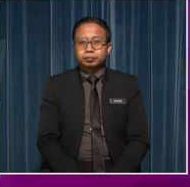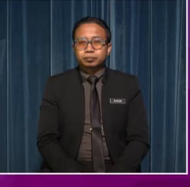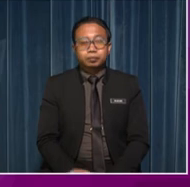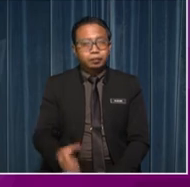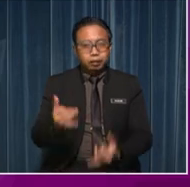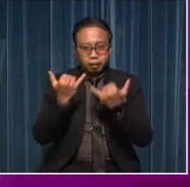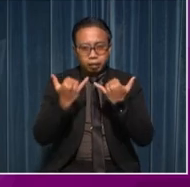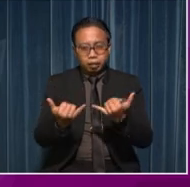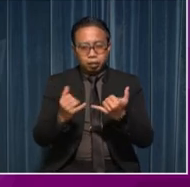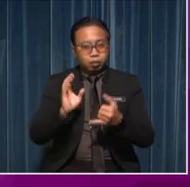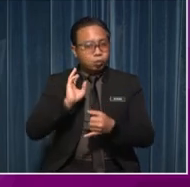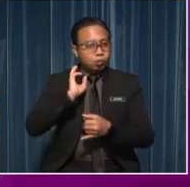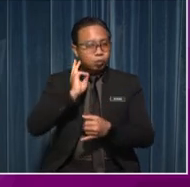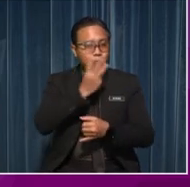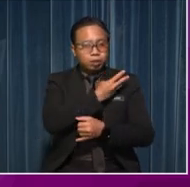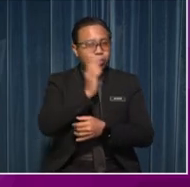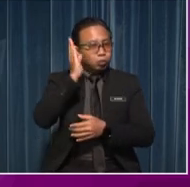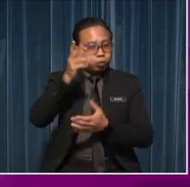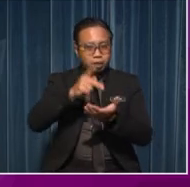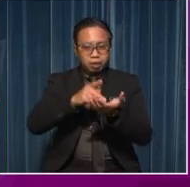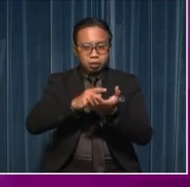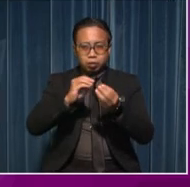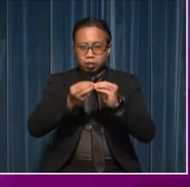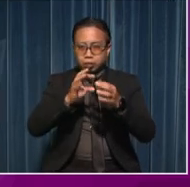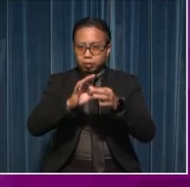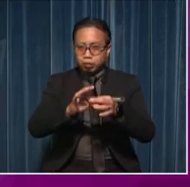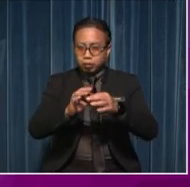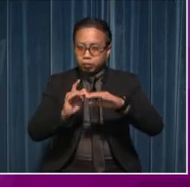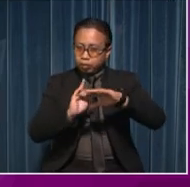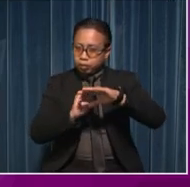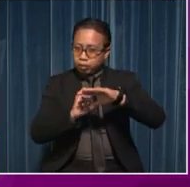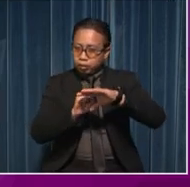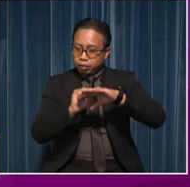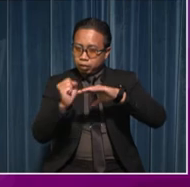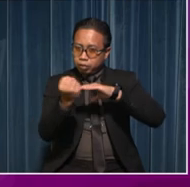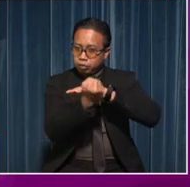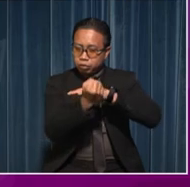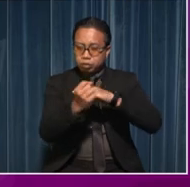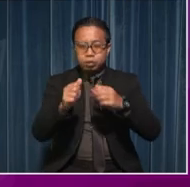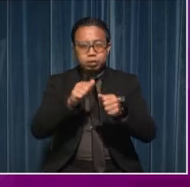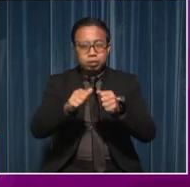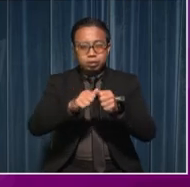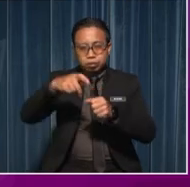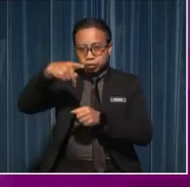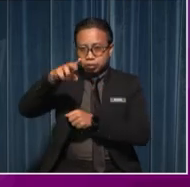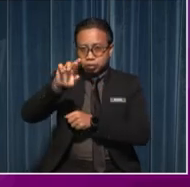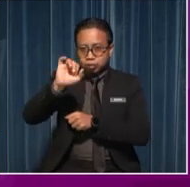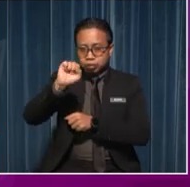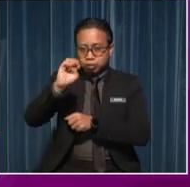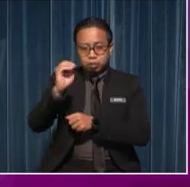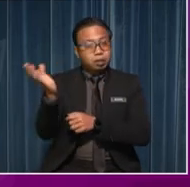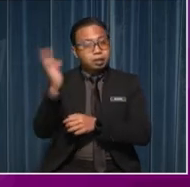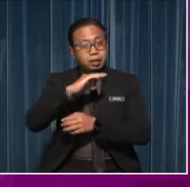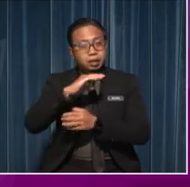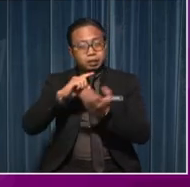Now, we will count the number of edges of each prism. Let us